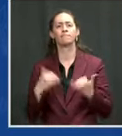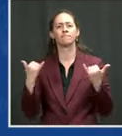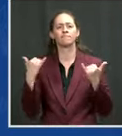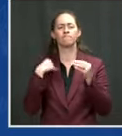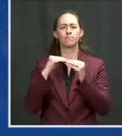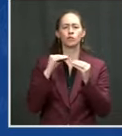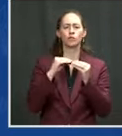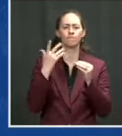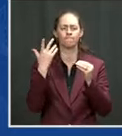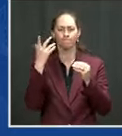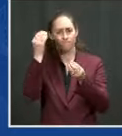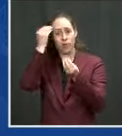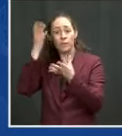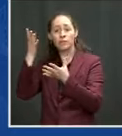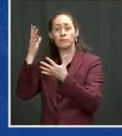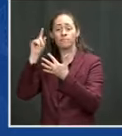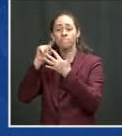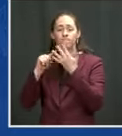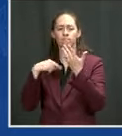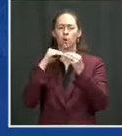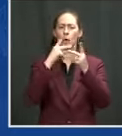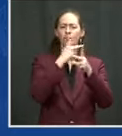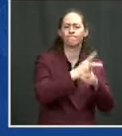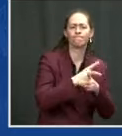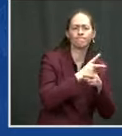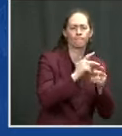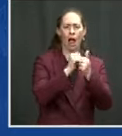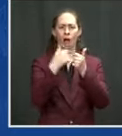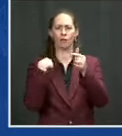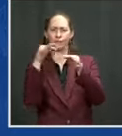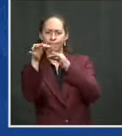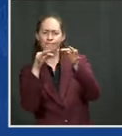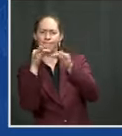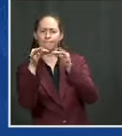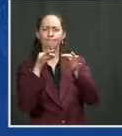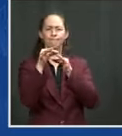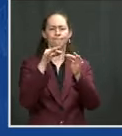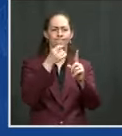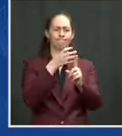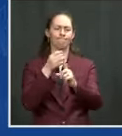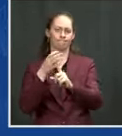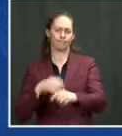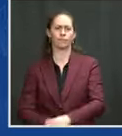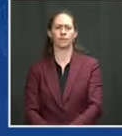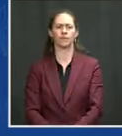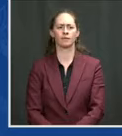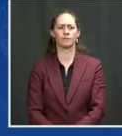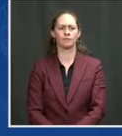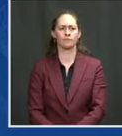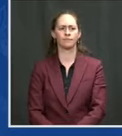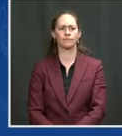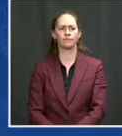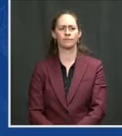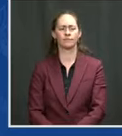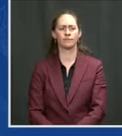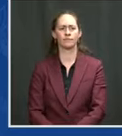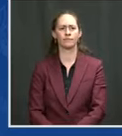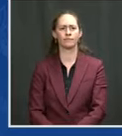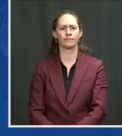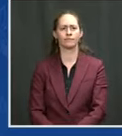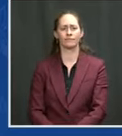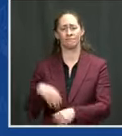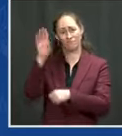that has been vaccinated, the adult population. But I think, Jeff, we're going to be moving on that in